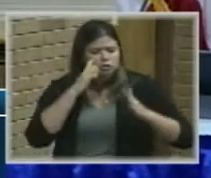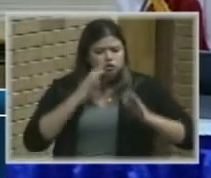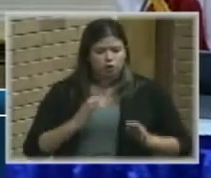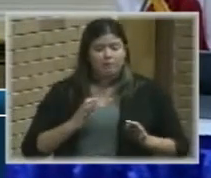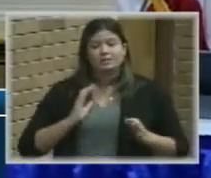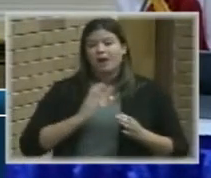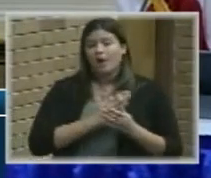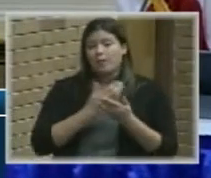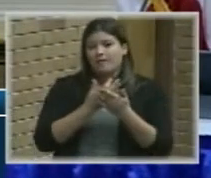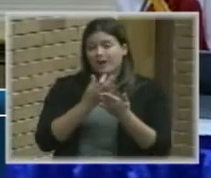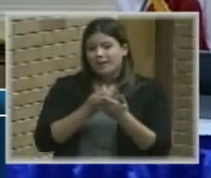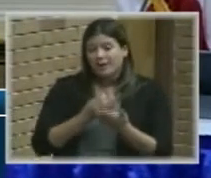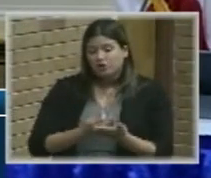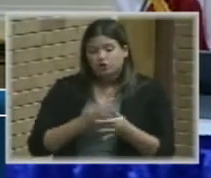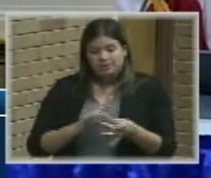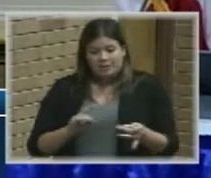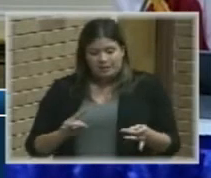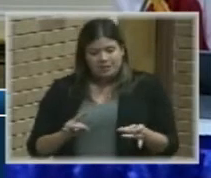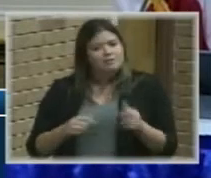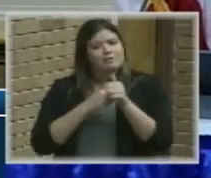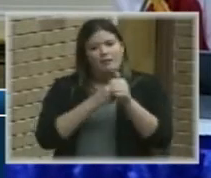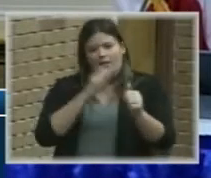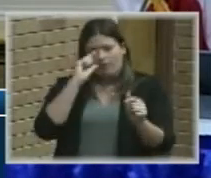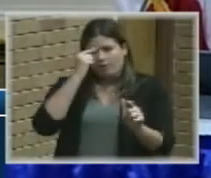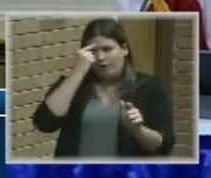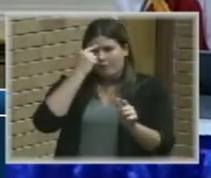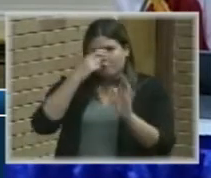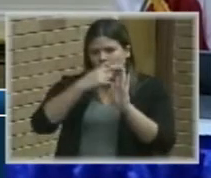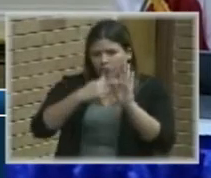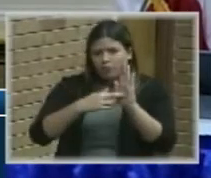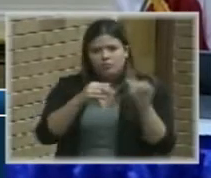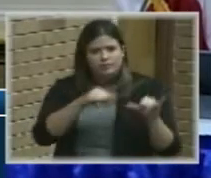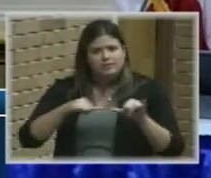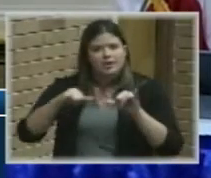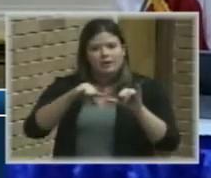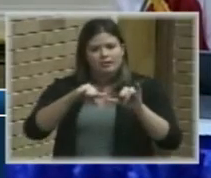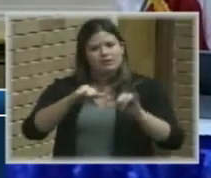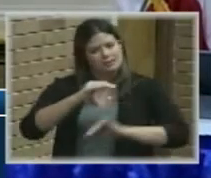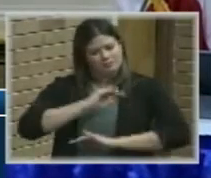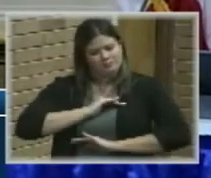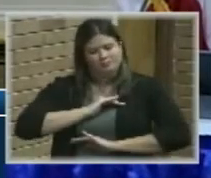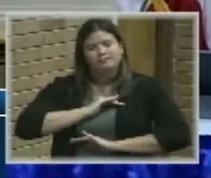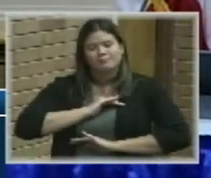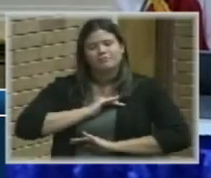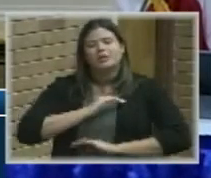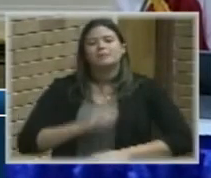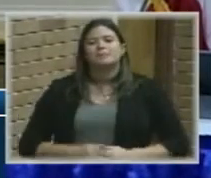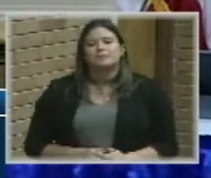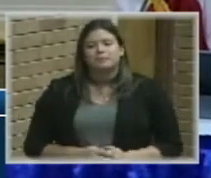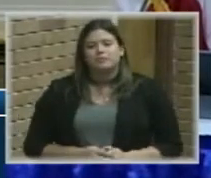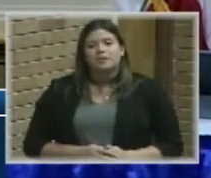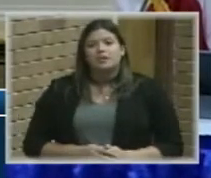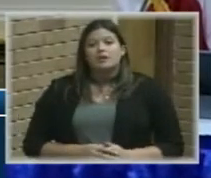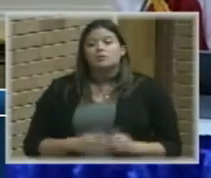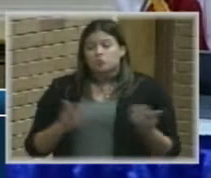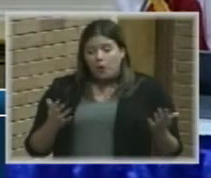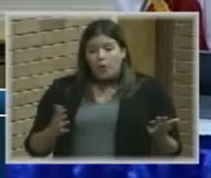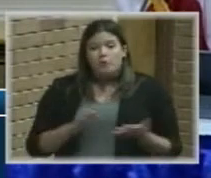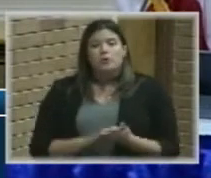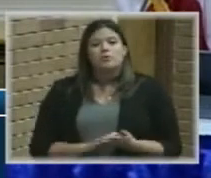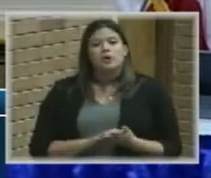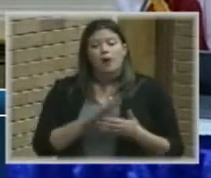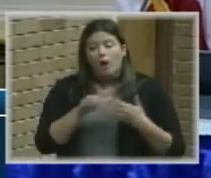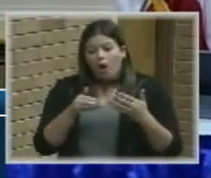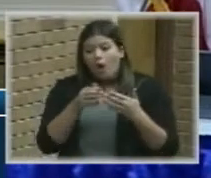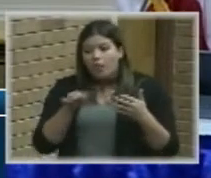are prepared in accordance with the Government Accounting Standard Board's requirements. So all of those